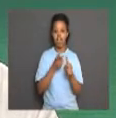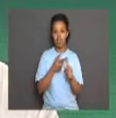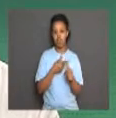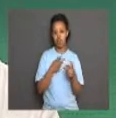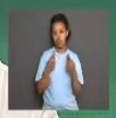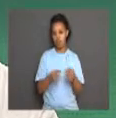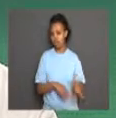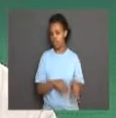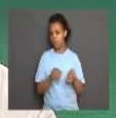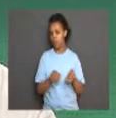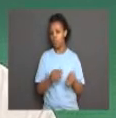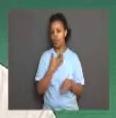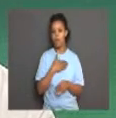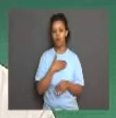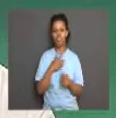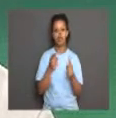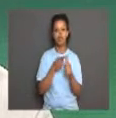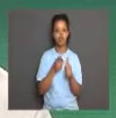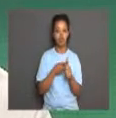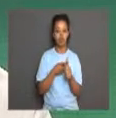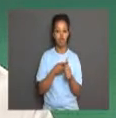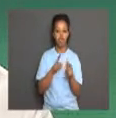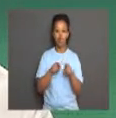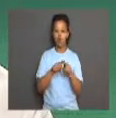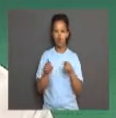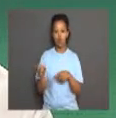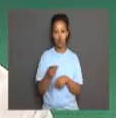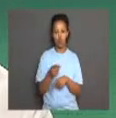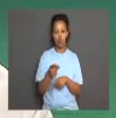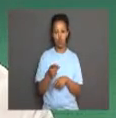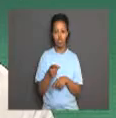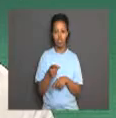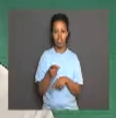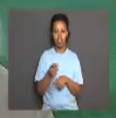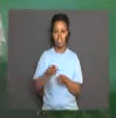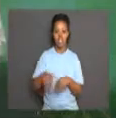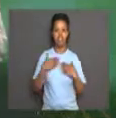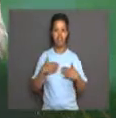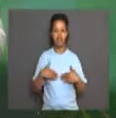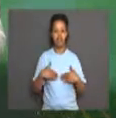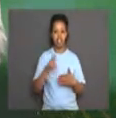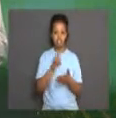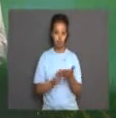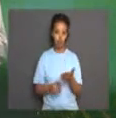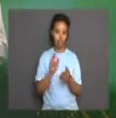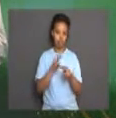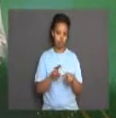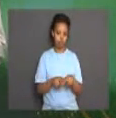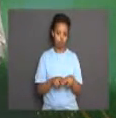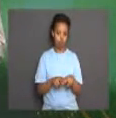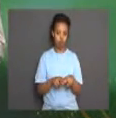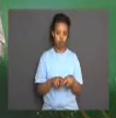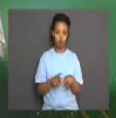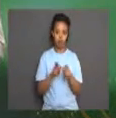students, let us look at a list of different types of fossils. On a piece of